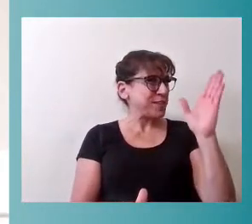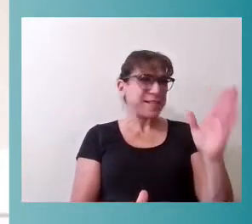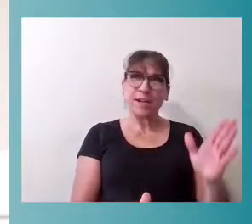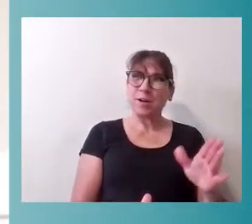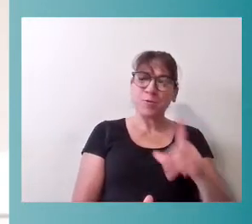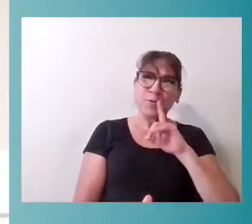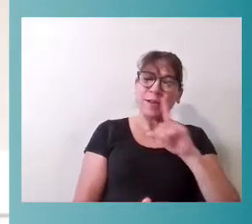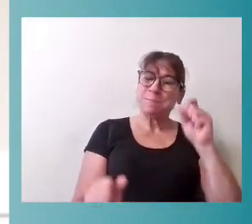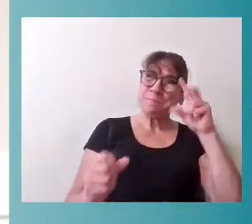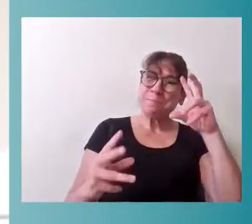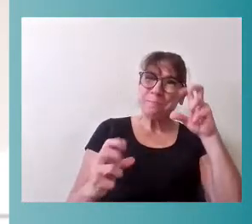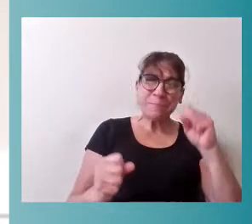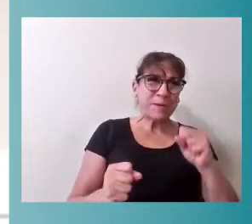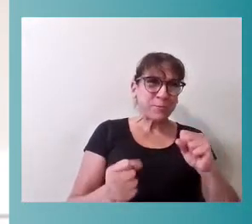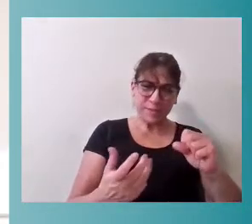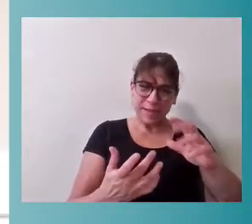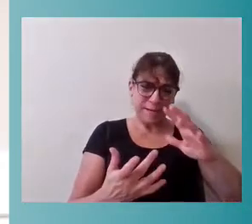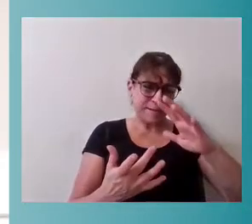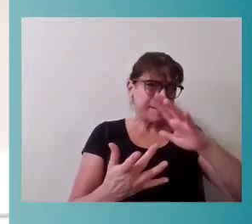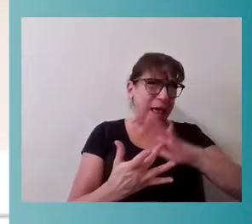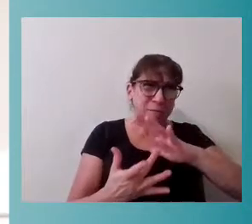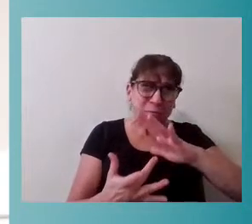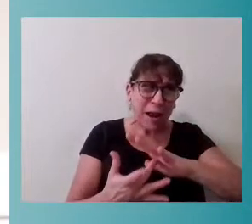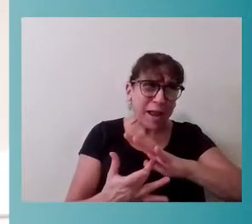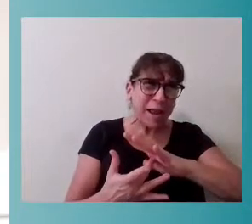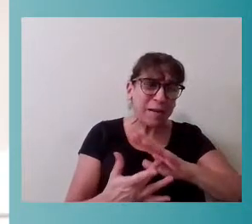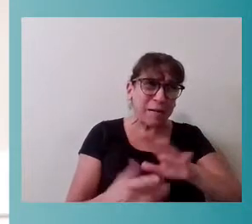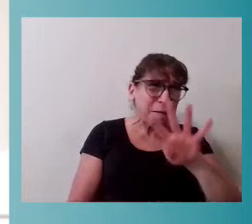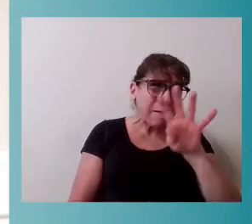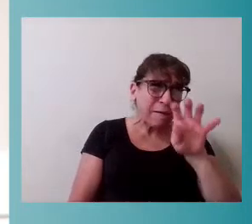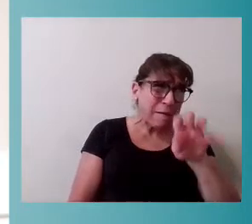say, you were in 10th grade?